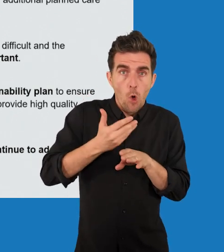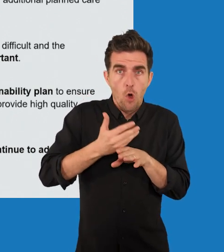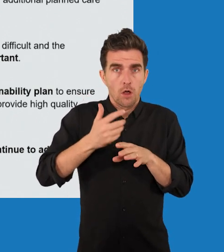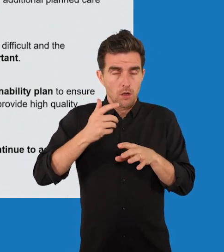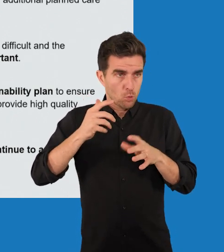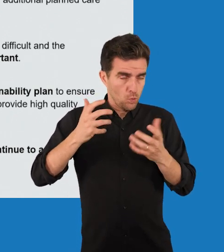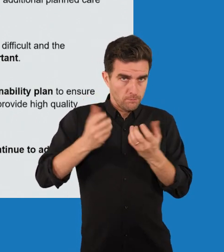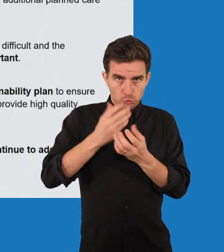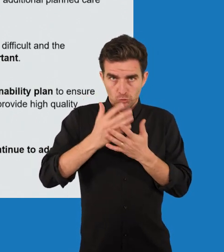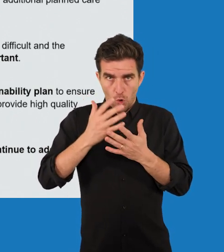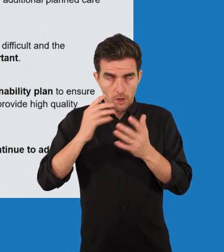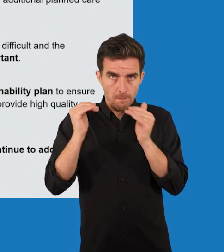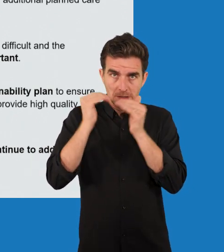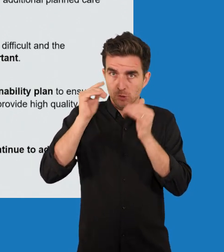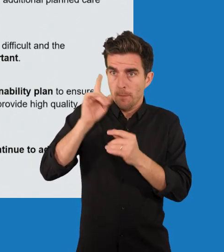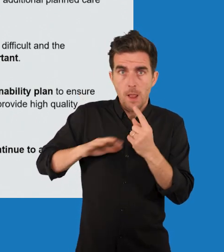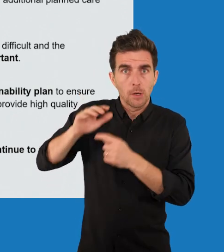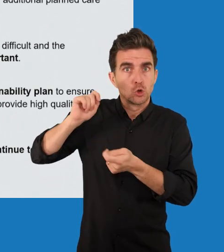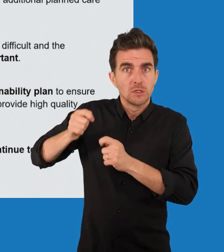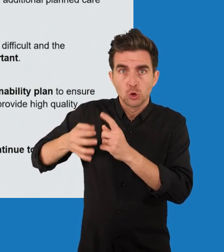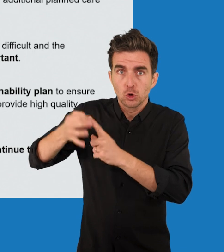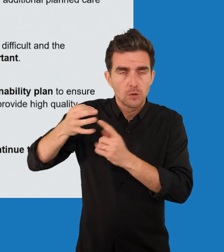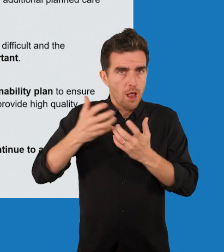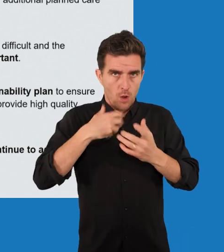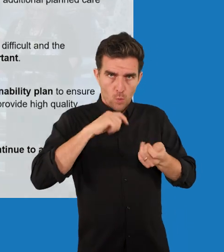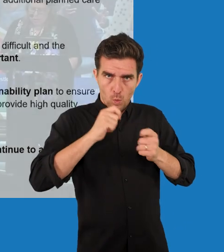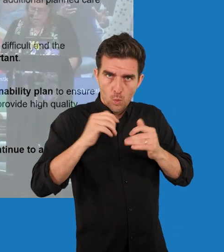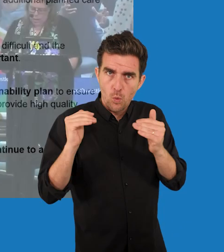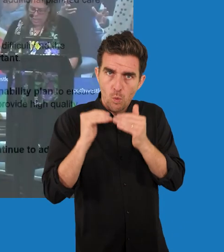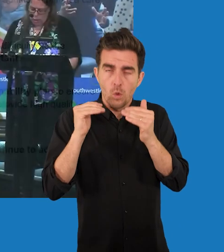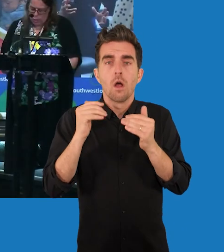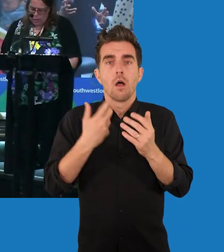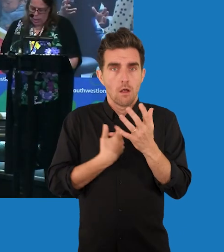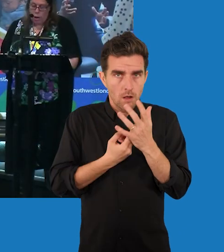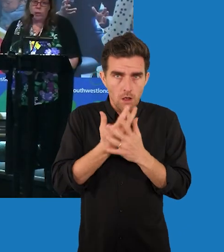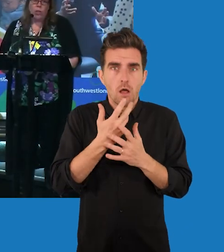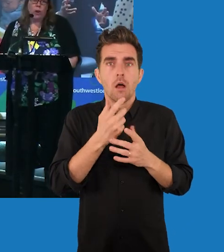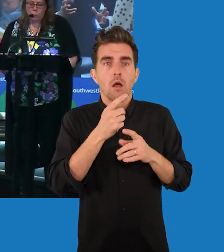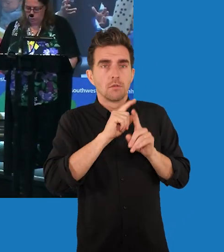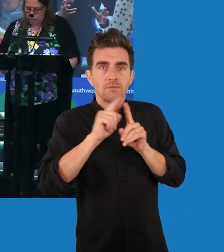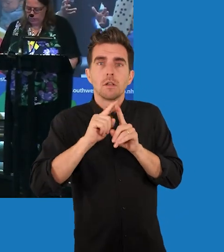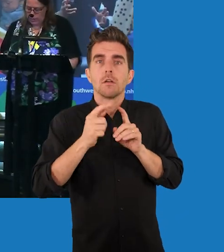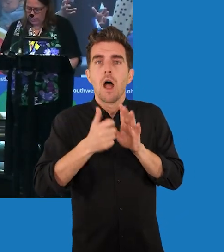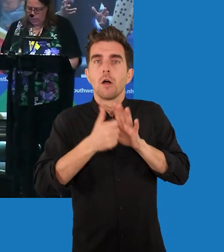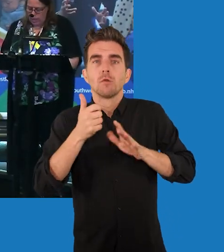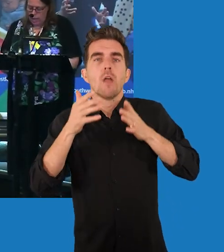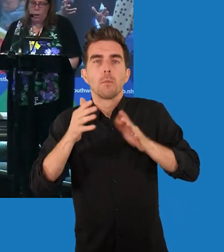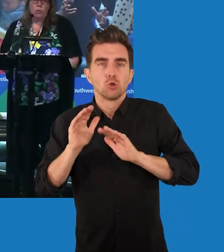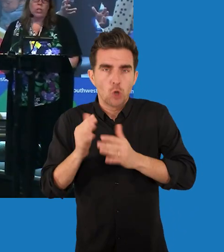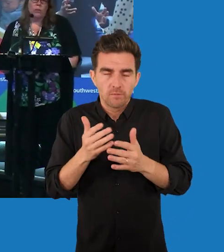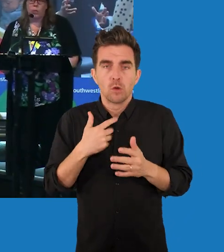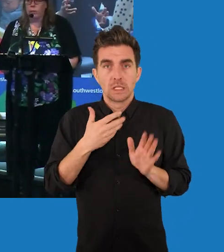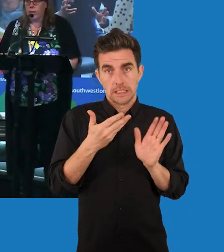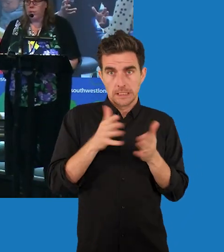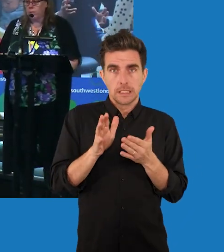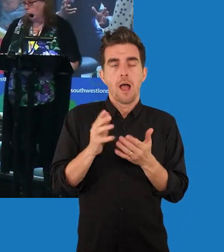to meet the changing needs of our population. And finally, how we develop and integrate our out-of-hospital services and